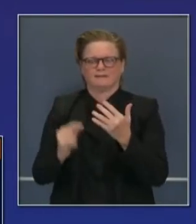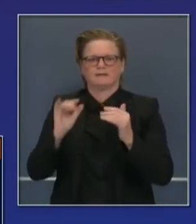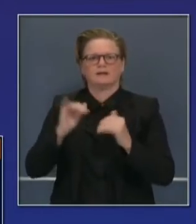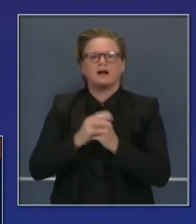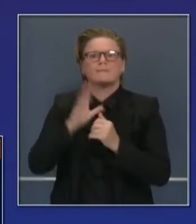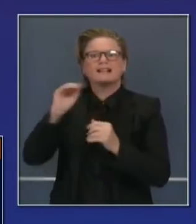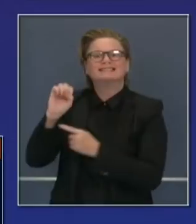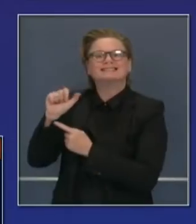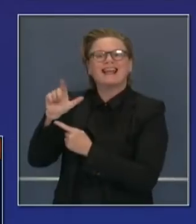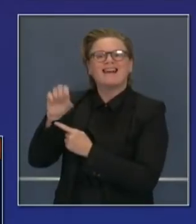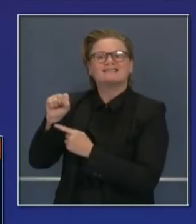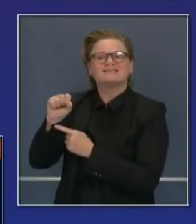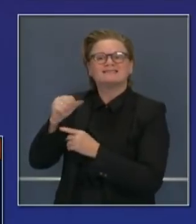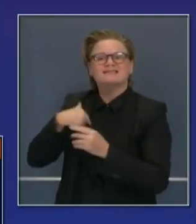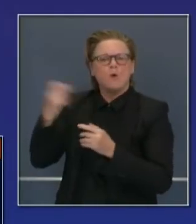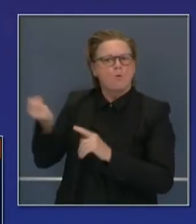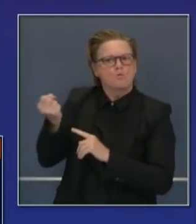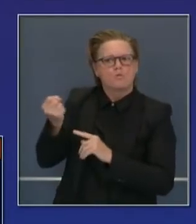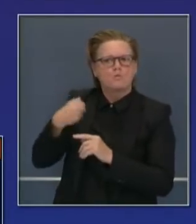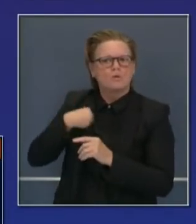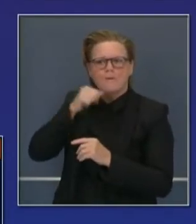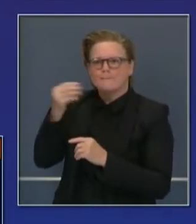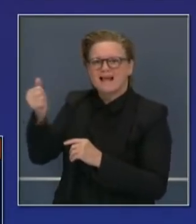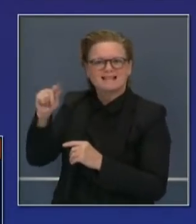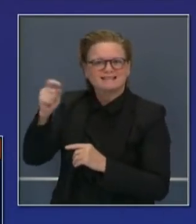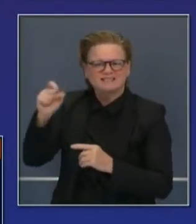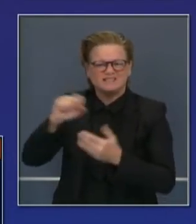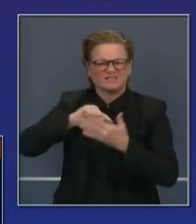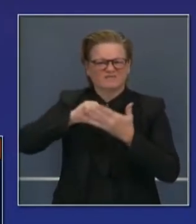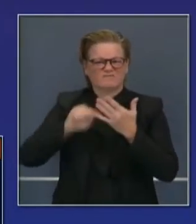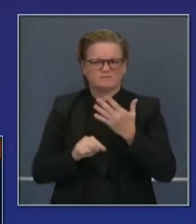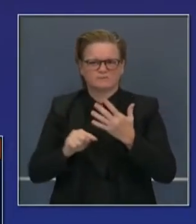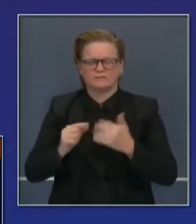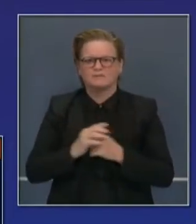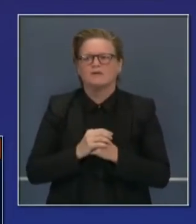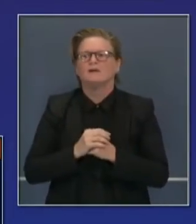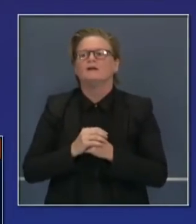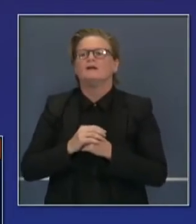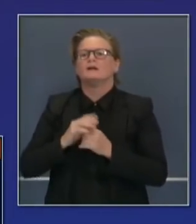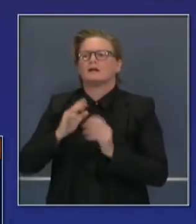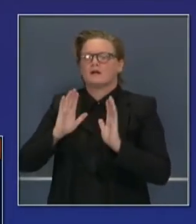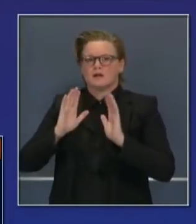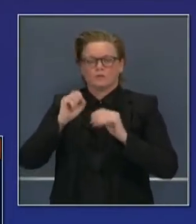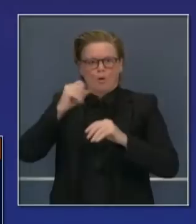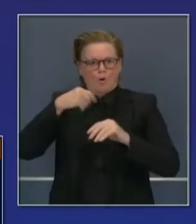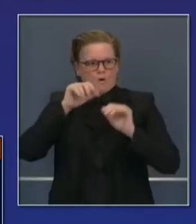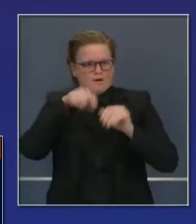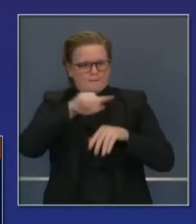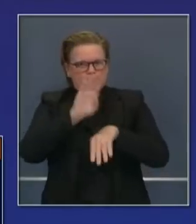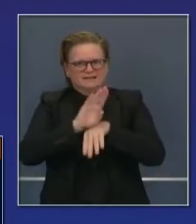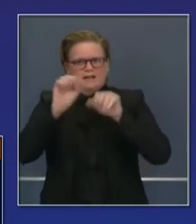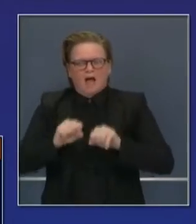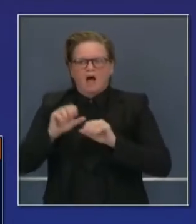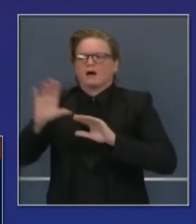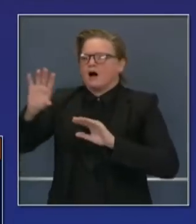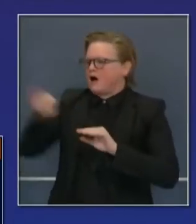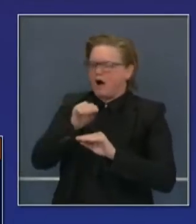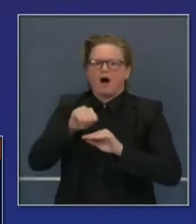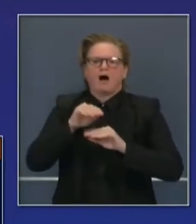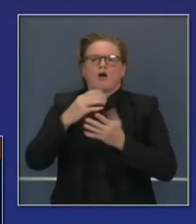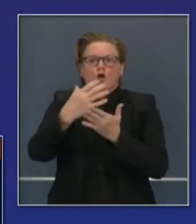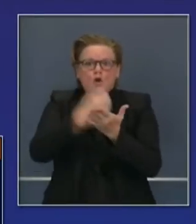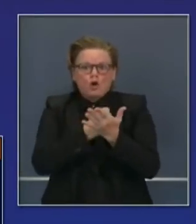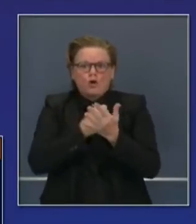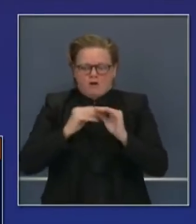dollars that are otherwise due to the state and allow the businesses that are being impacted by the